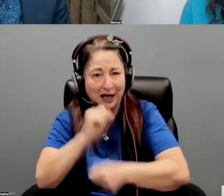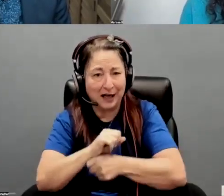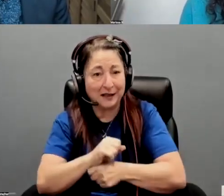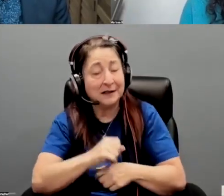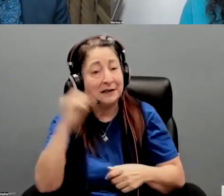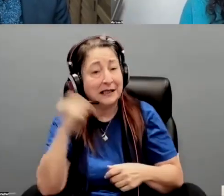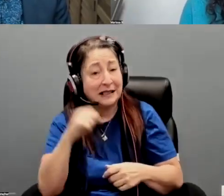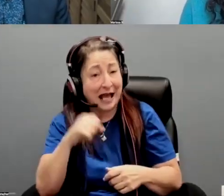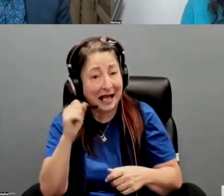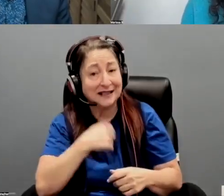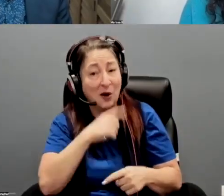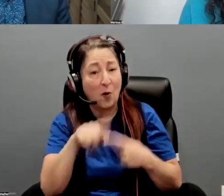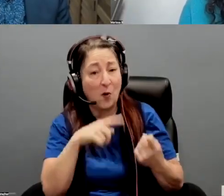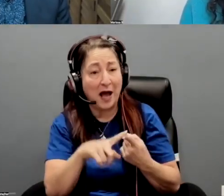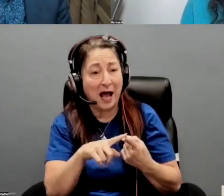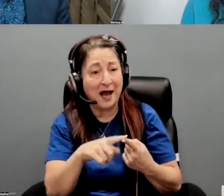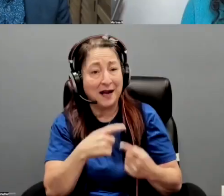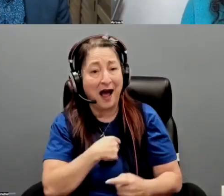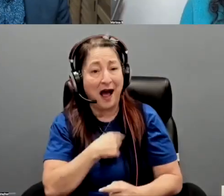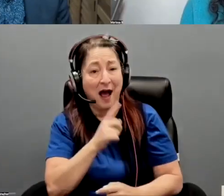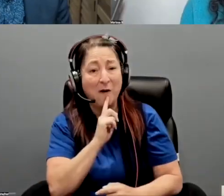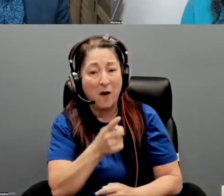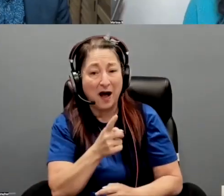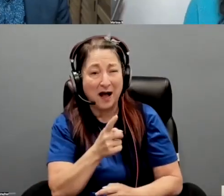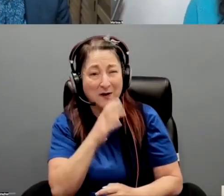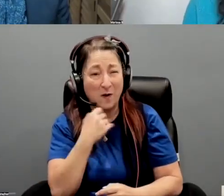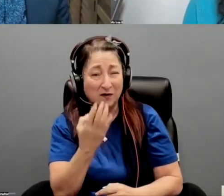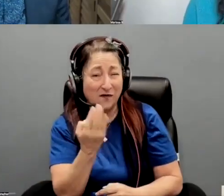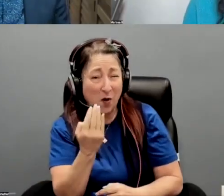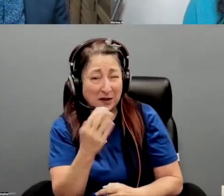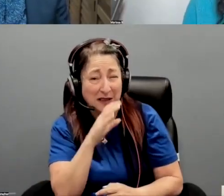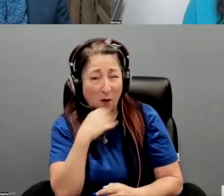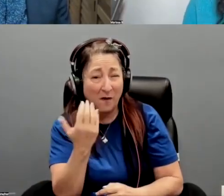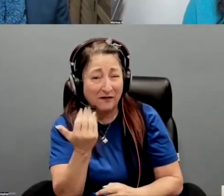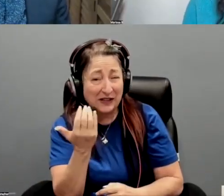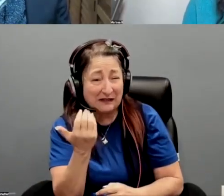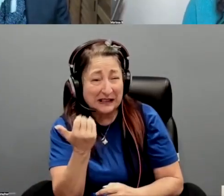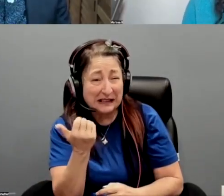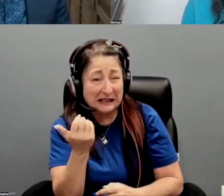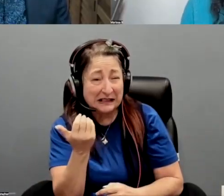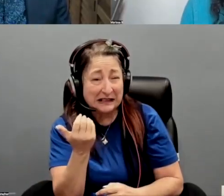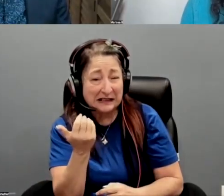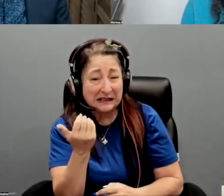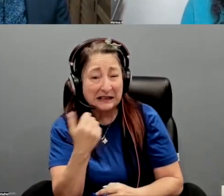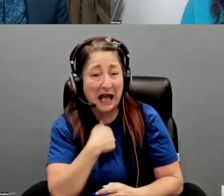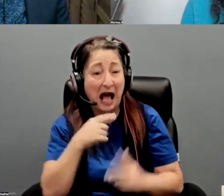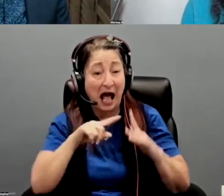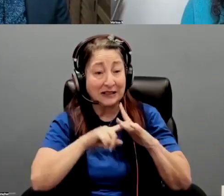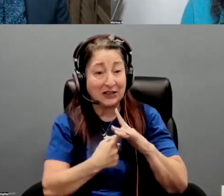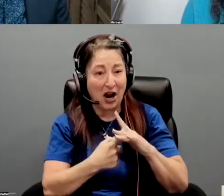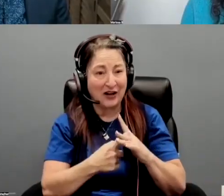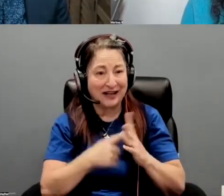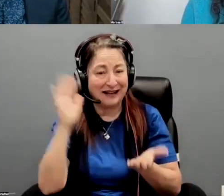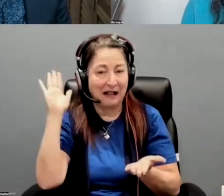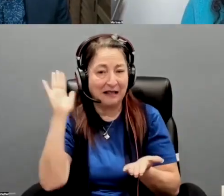was about, I want to say 14, 15, that's when I started being a lot less